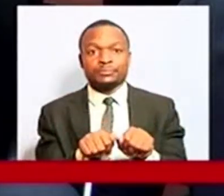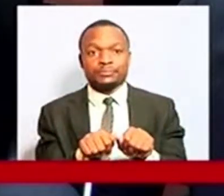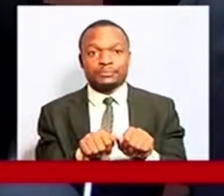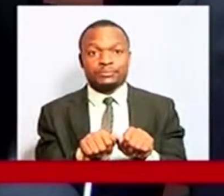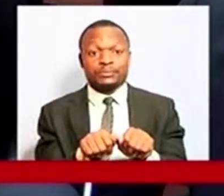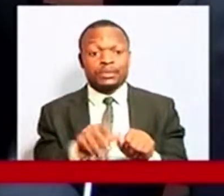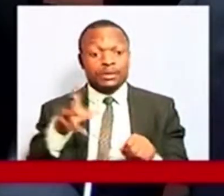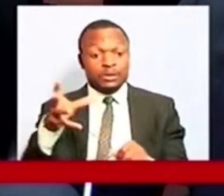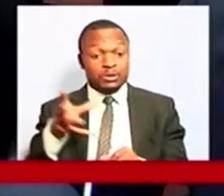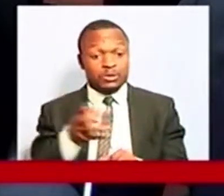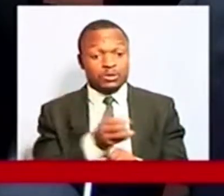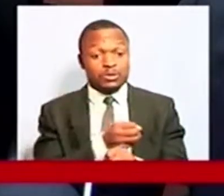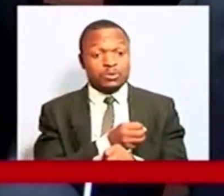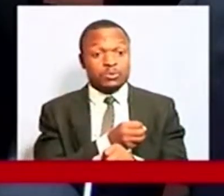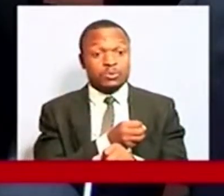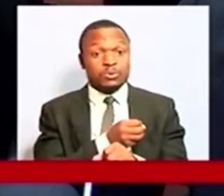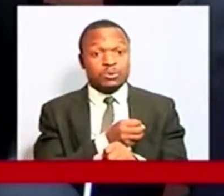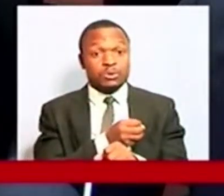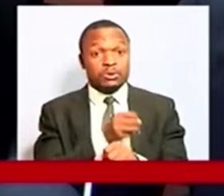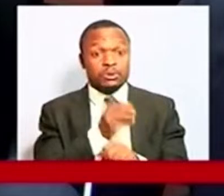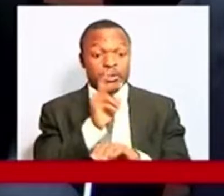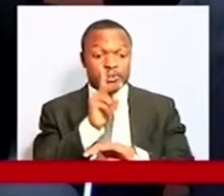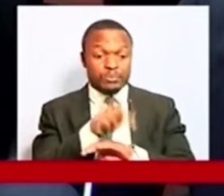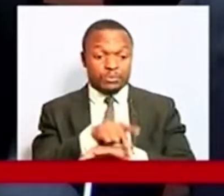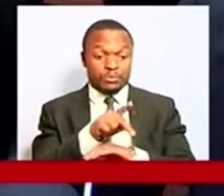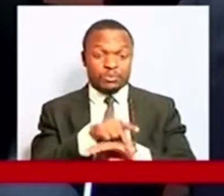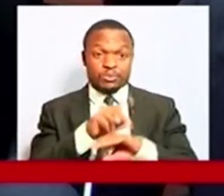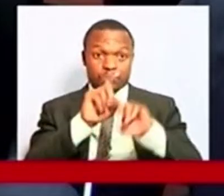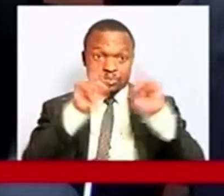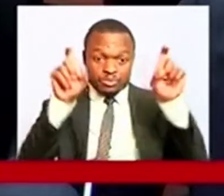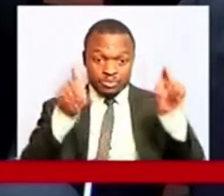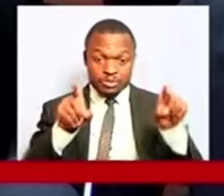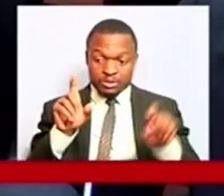certificate on the 20th of July,